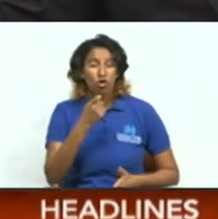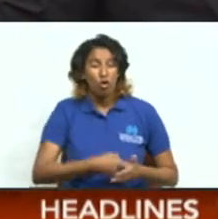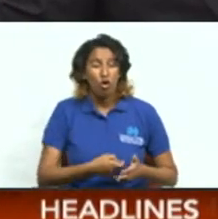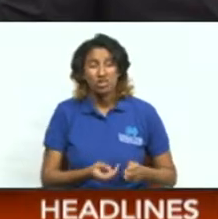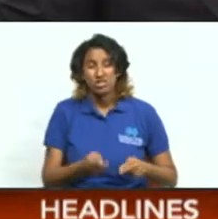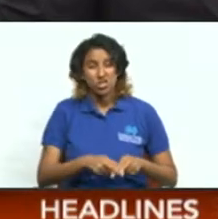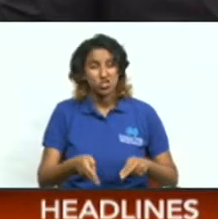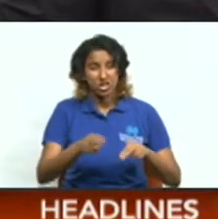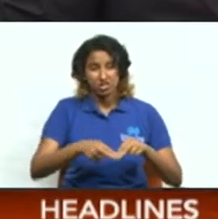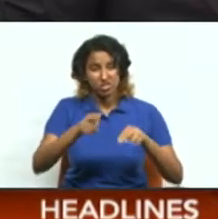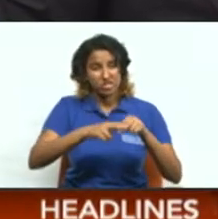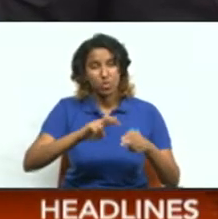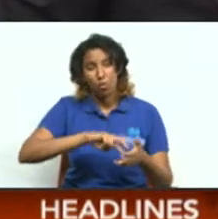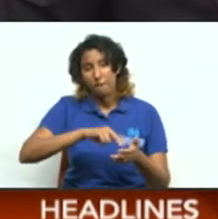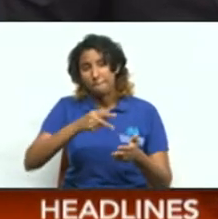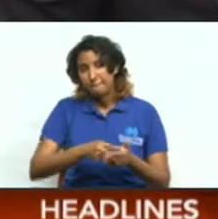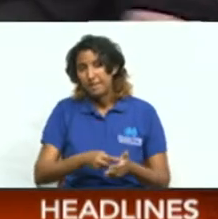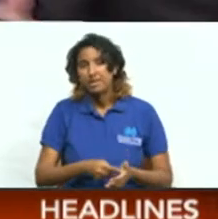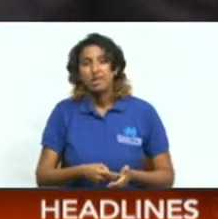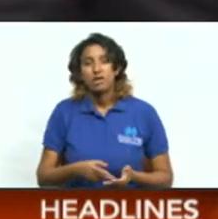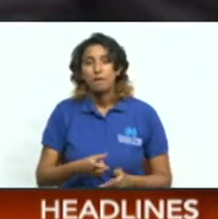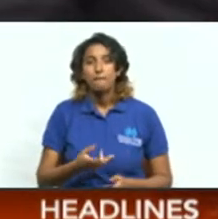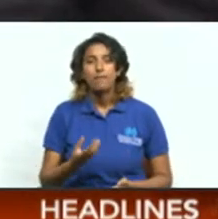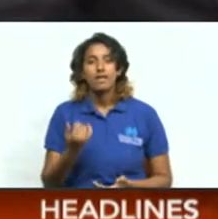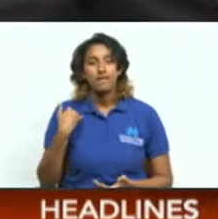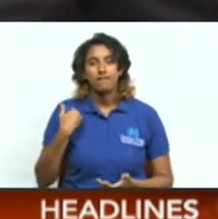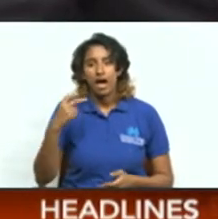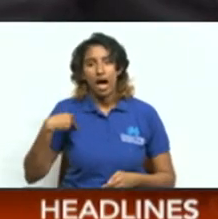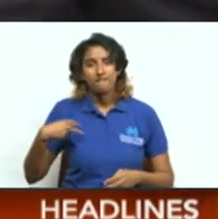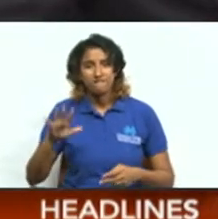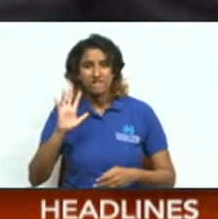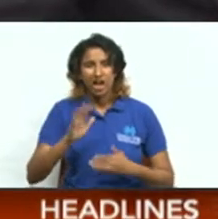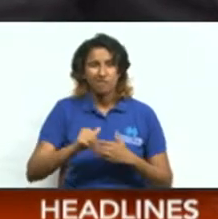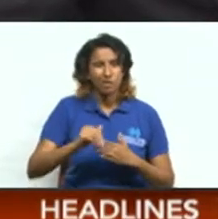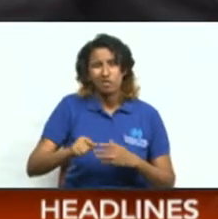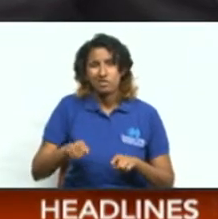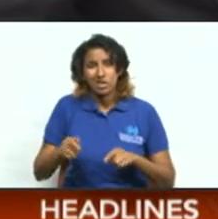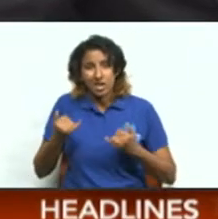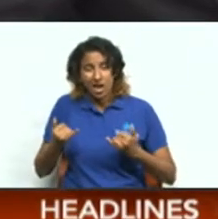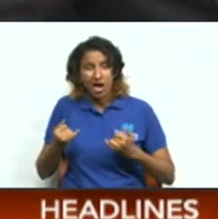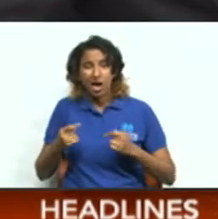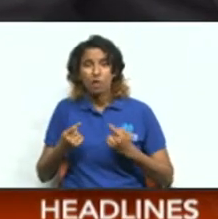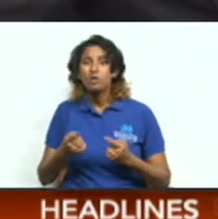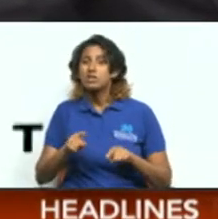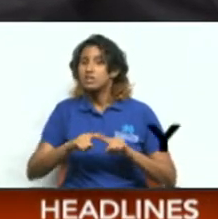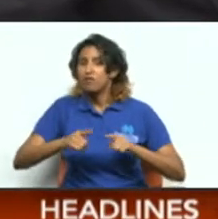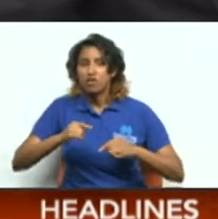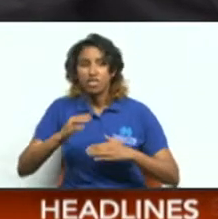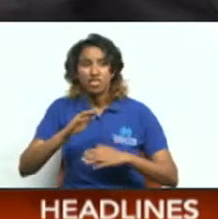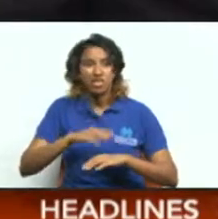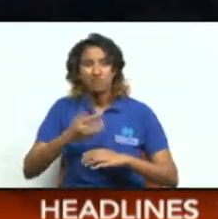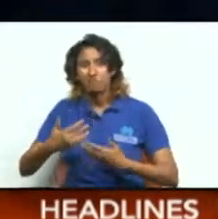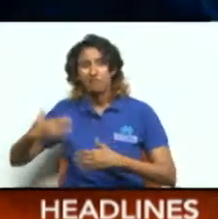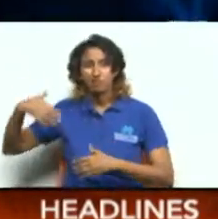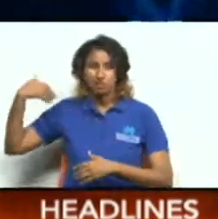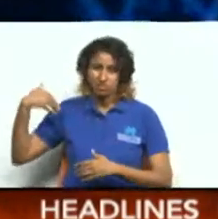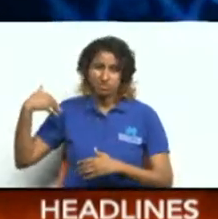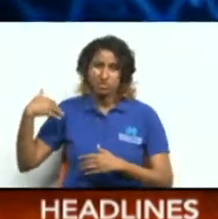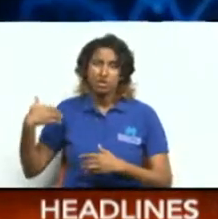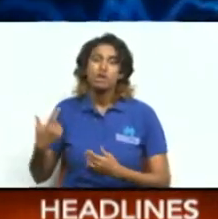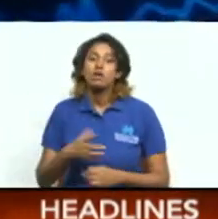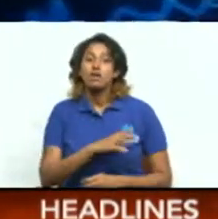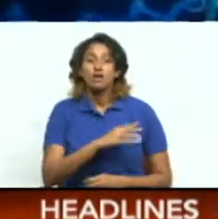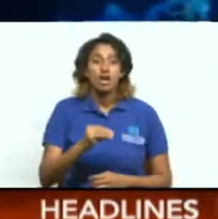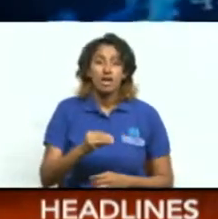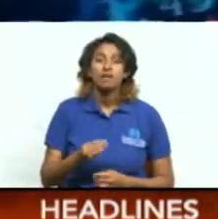some consumers, and this erosion of income is the single biggest cost of inflation. Here's more in tonight's Money Matters.